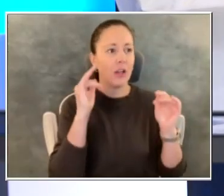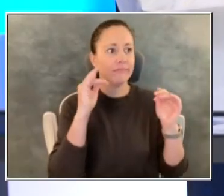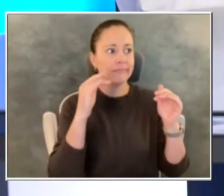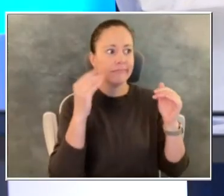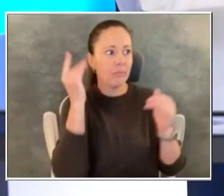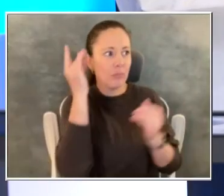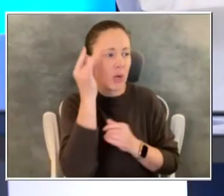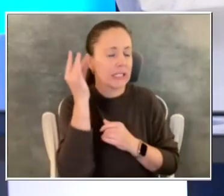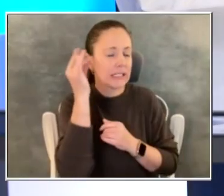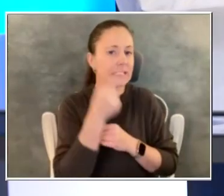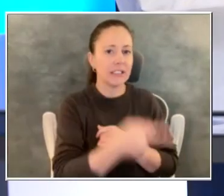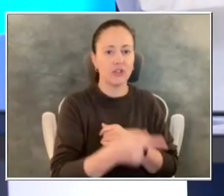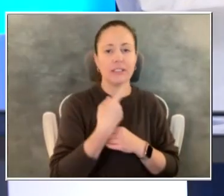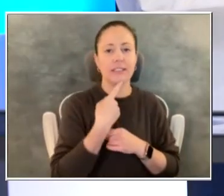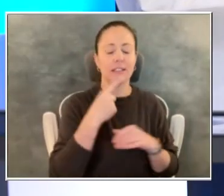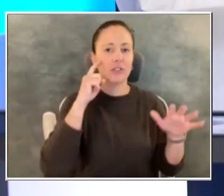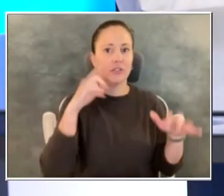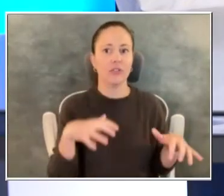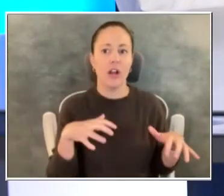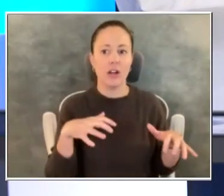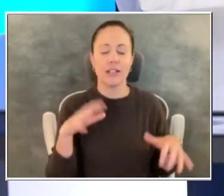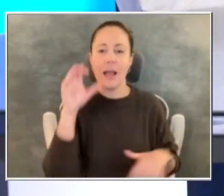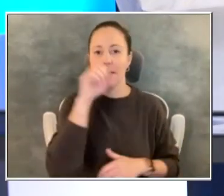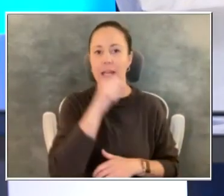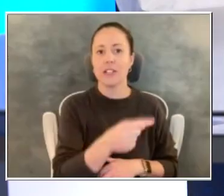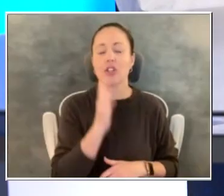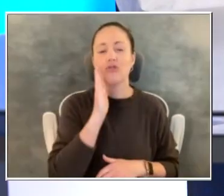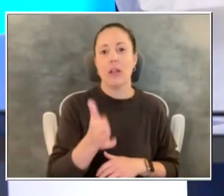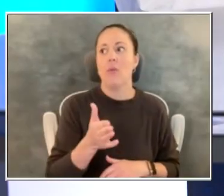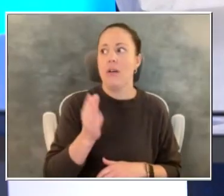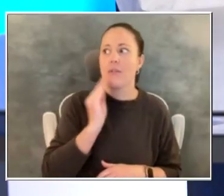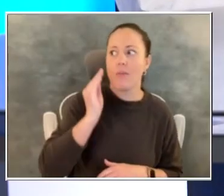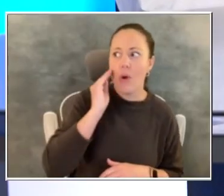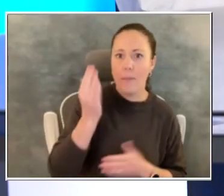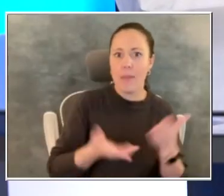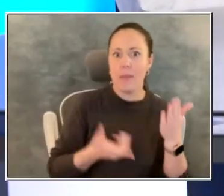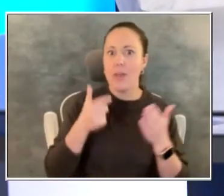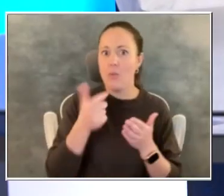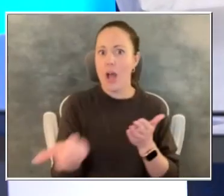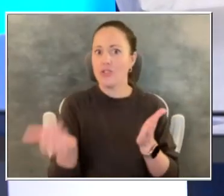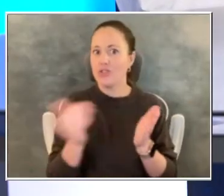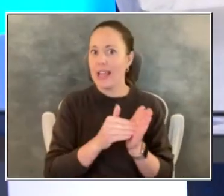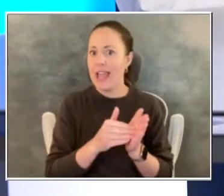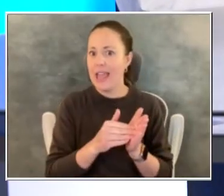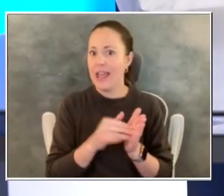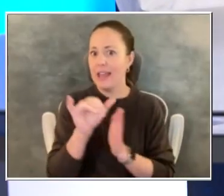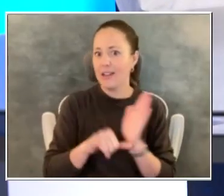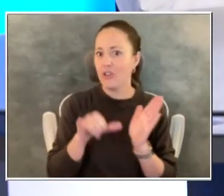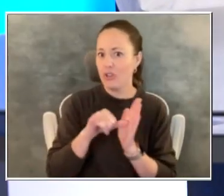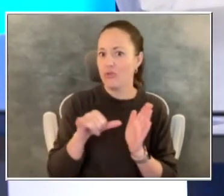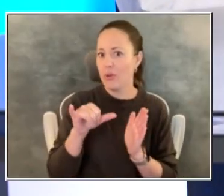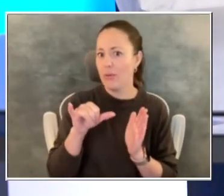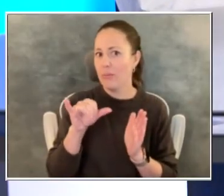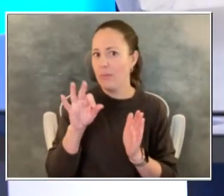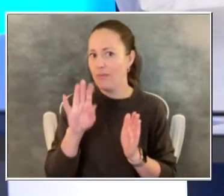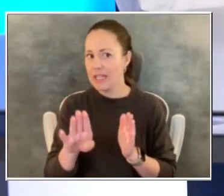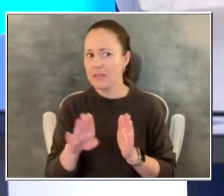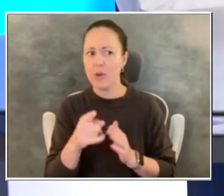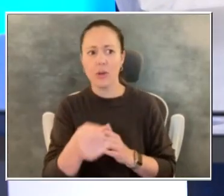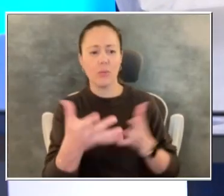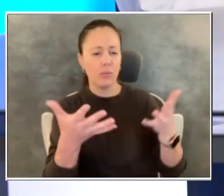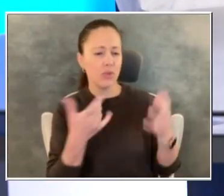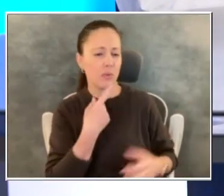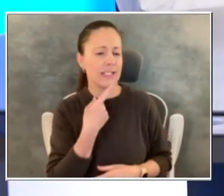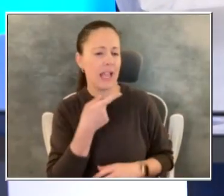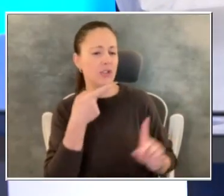I'm guessing she's going to go home tonight and maybe watch this show back, right, on YouTube or Facebook. What would you want to say to her when she